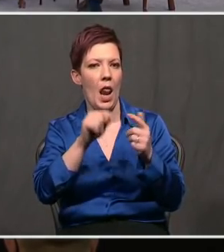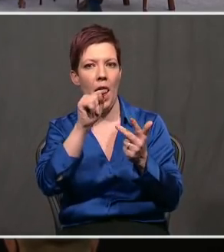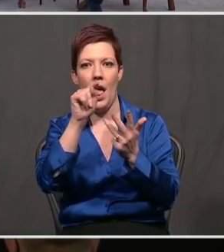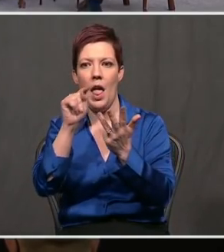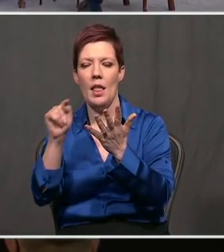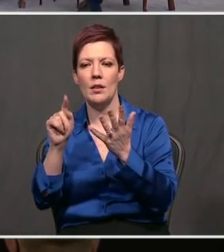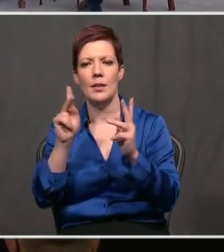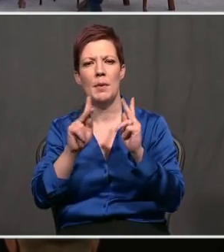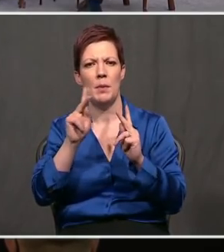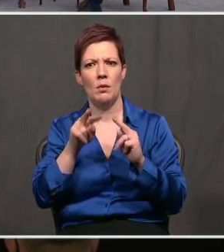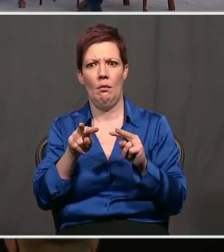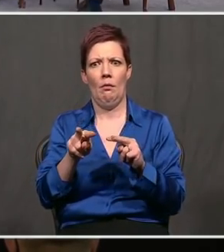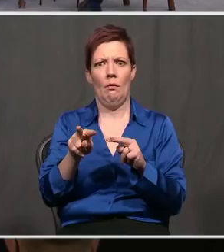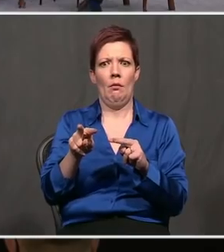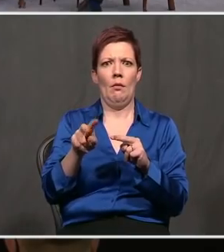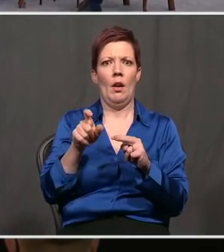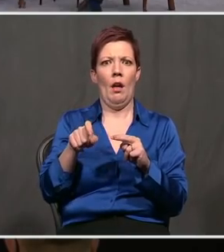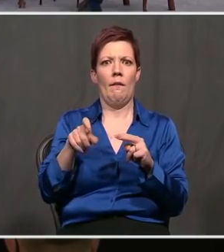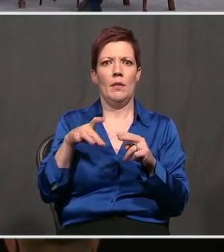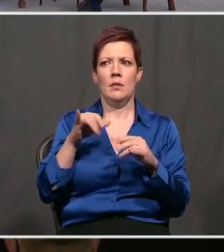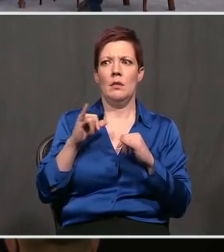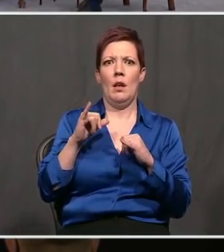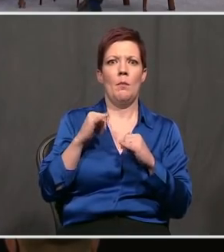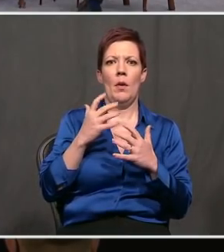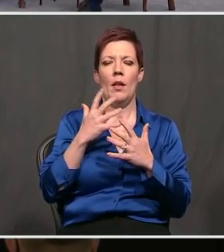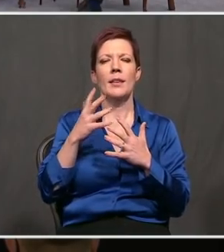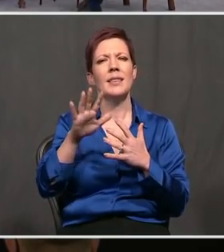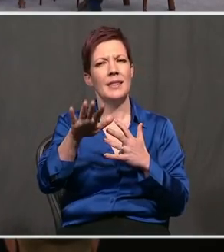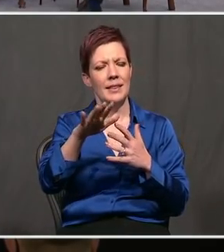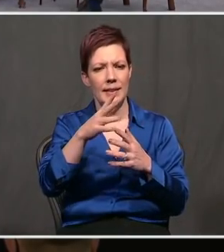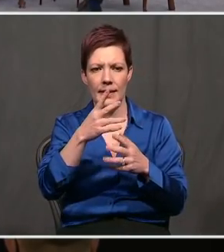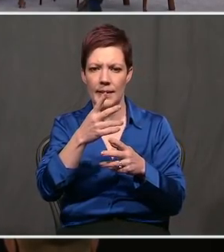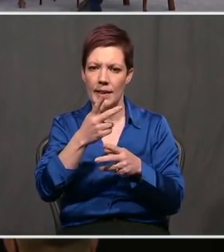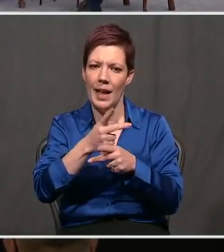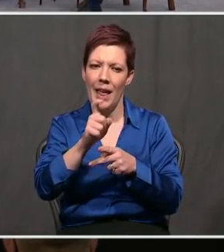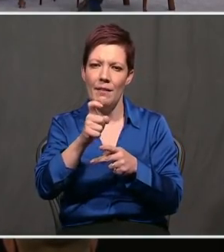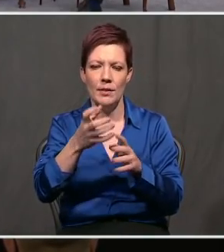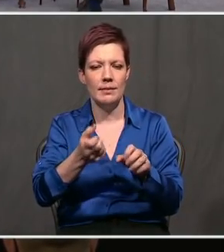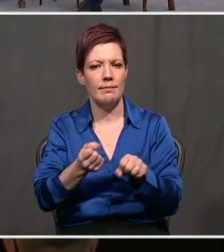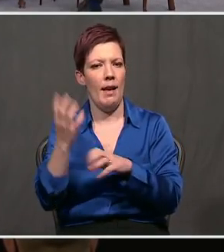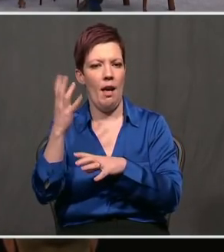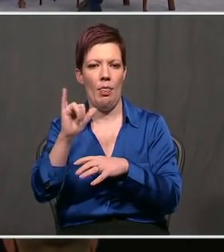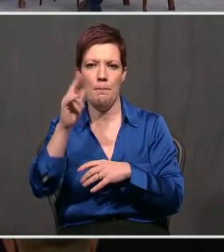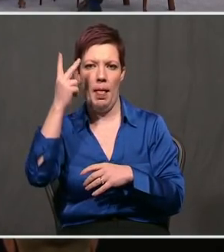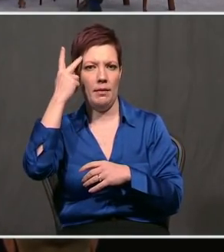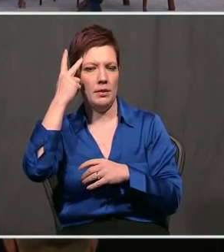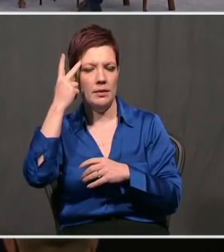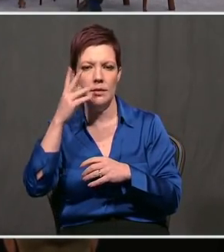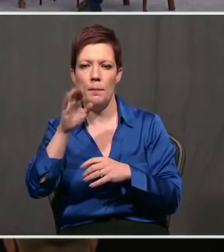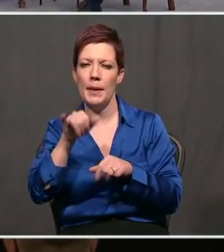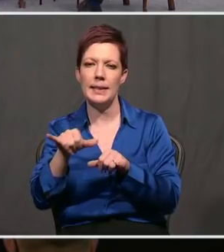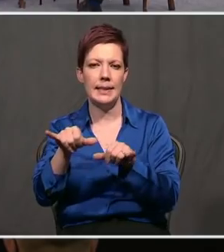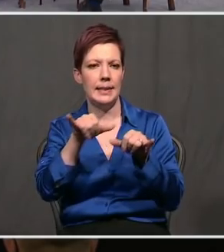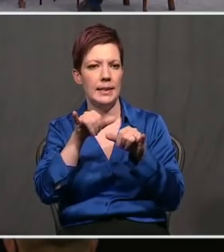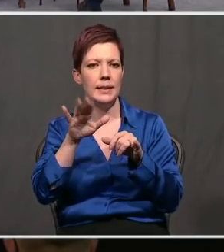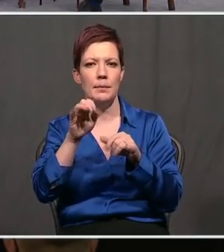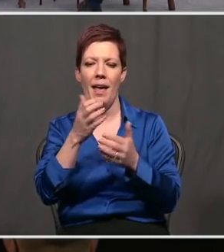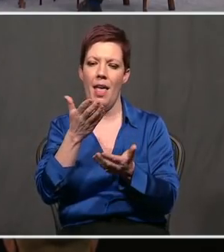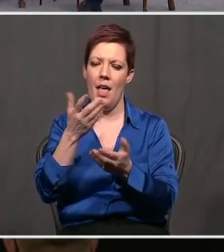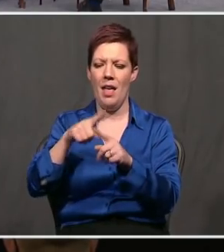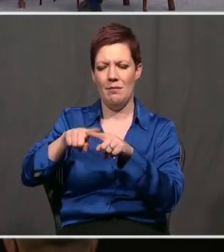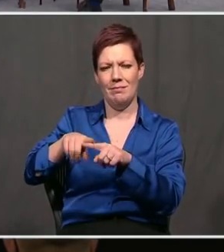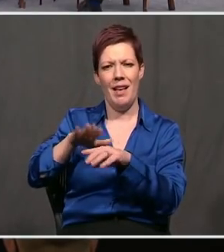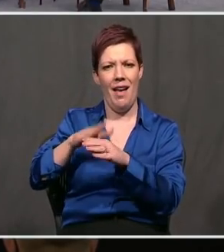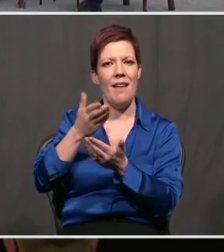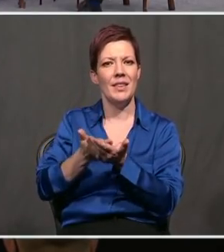look at that. So I hope we can kind of get on the same page here, take the politics out of it, be very consistent, be evidence-based on it, and